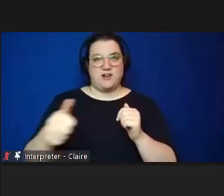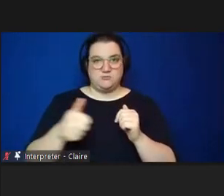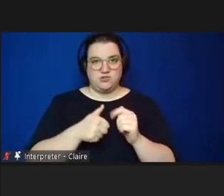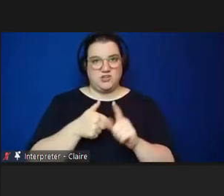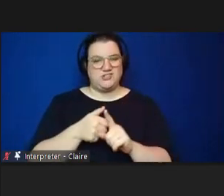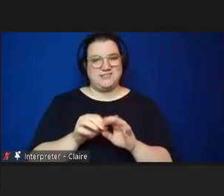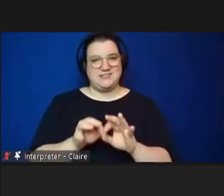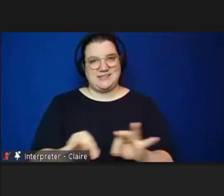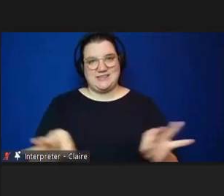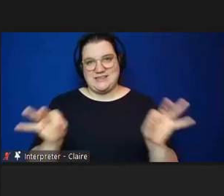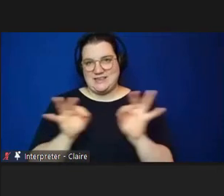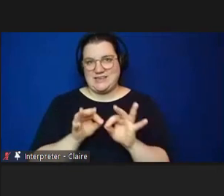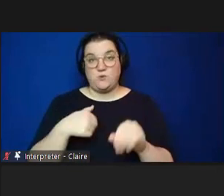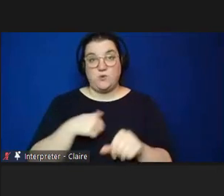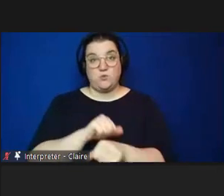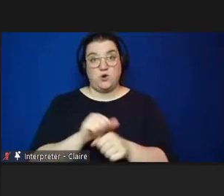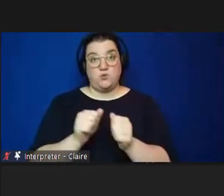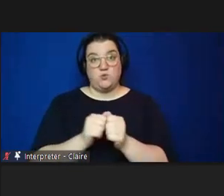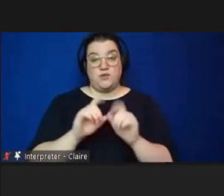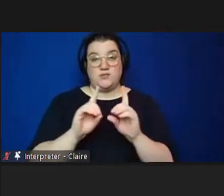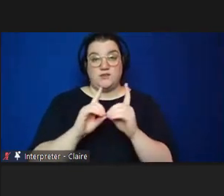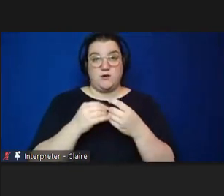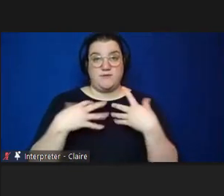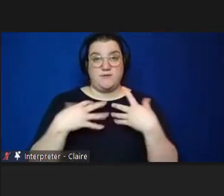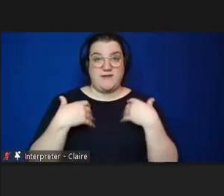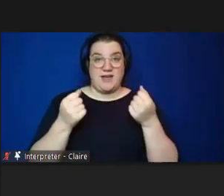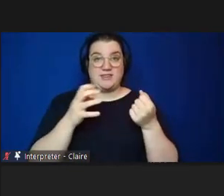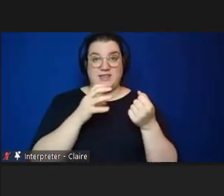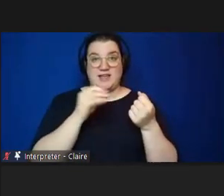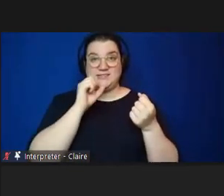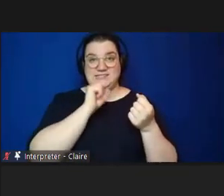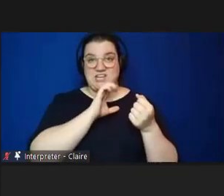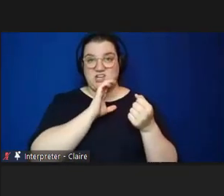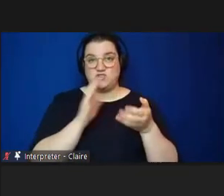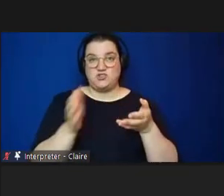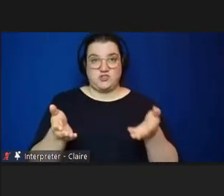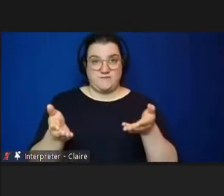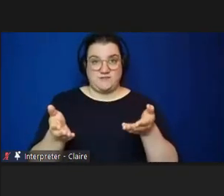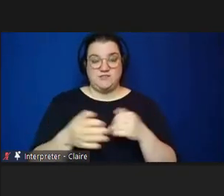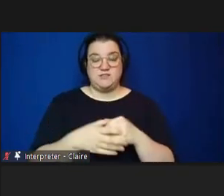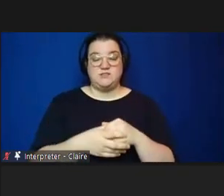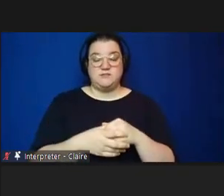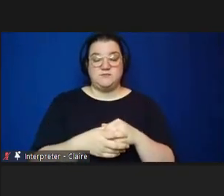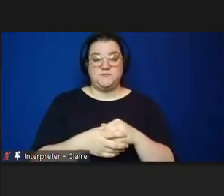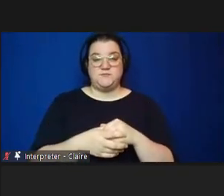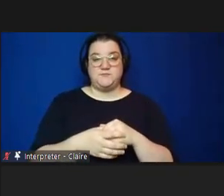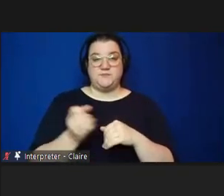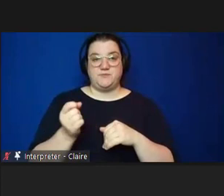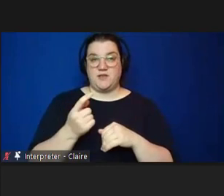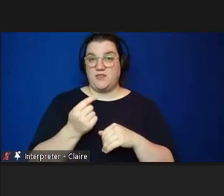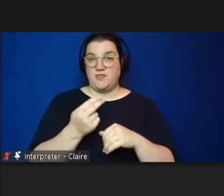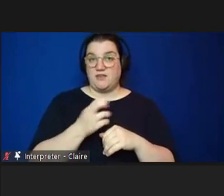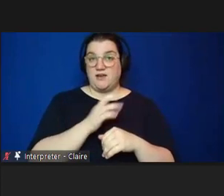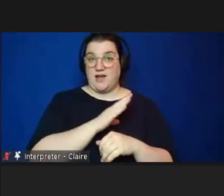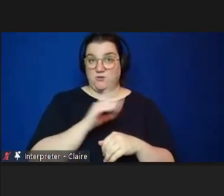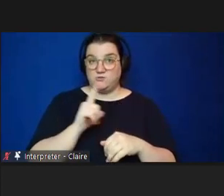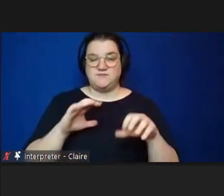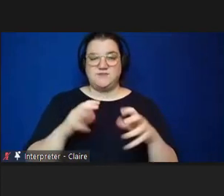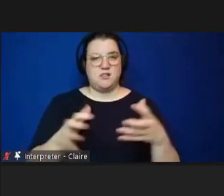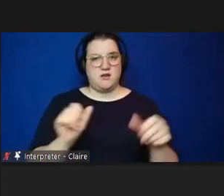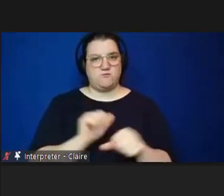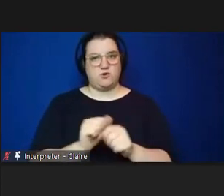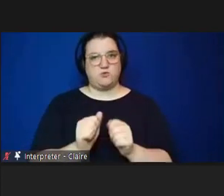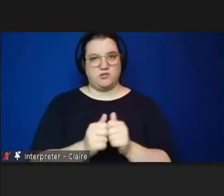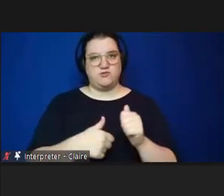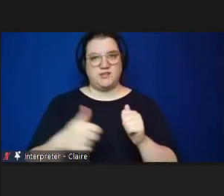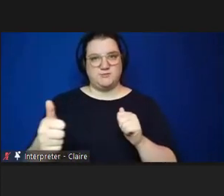We worked with the Department of Health and Senior Services. The council has done a lot of work with transportation,